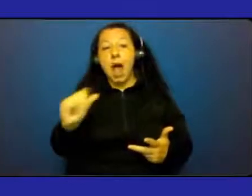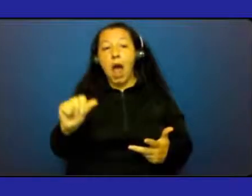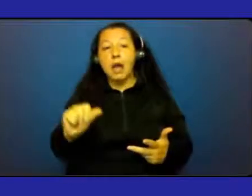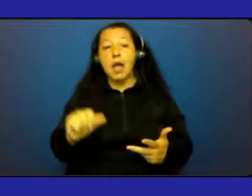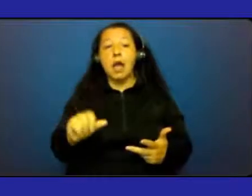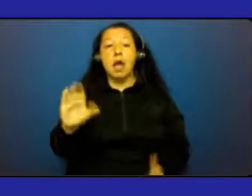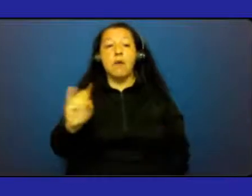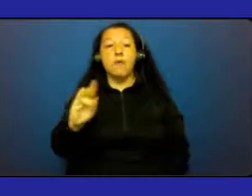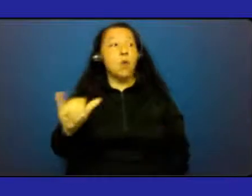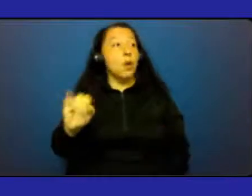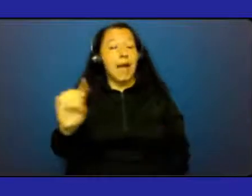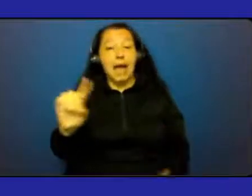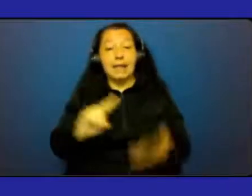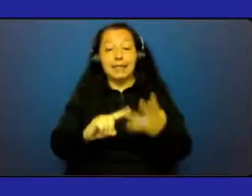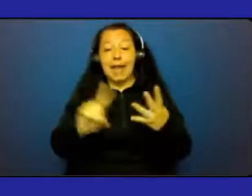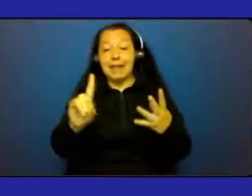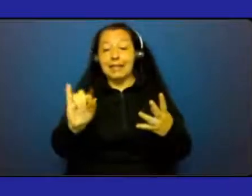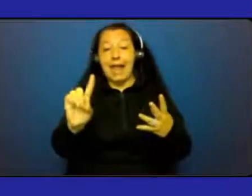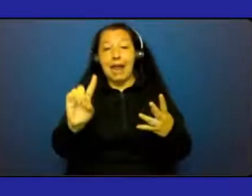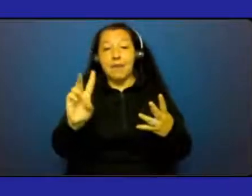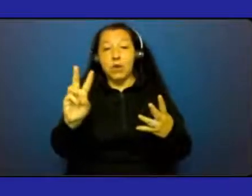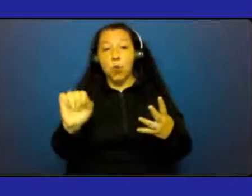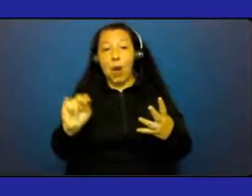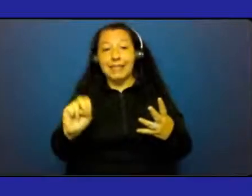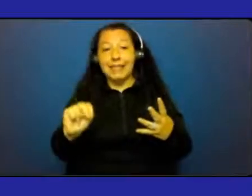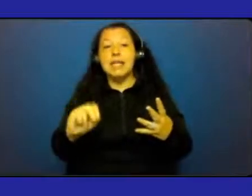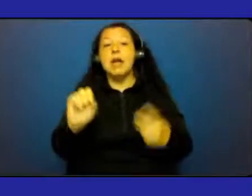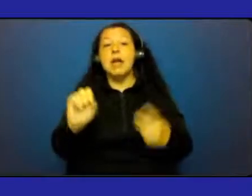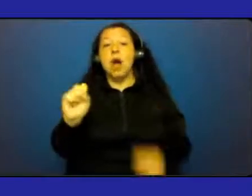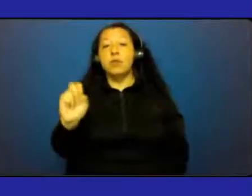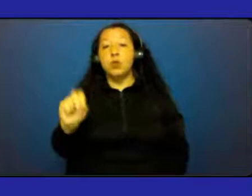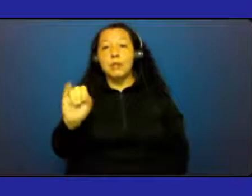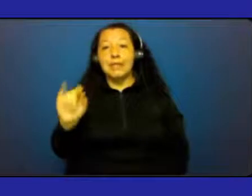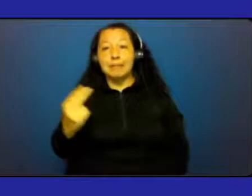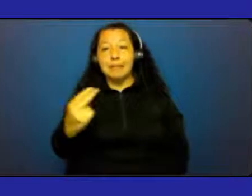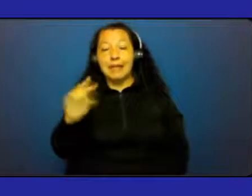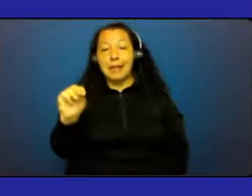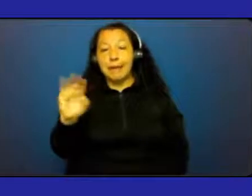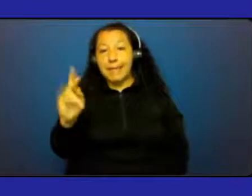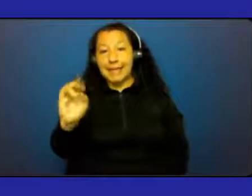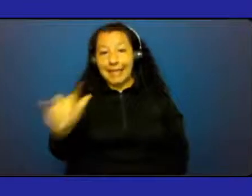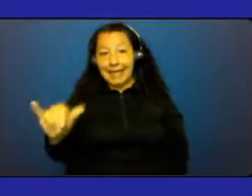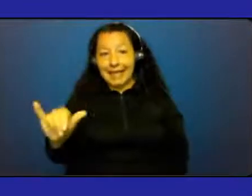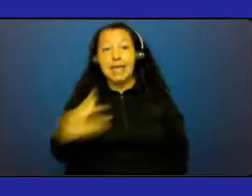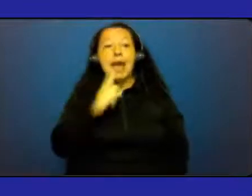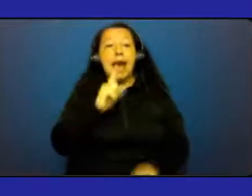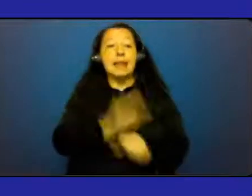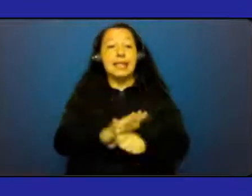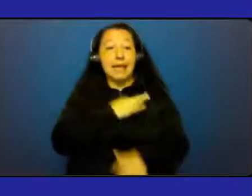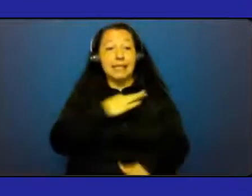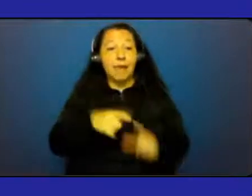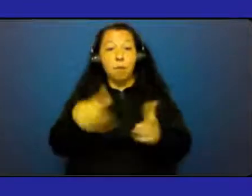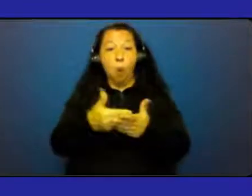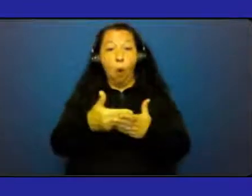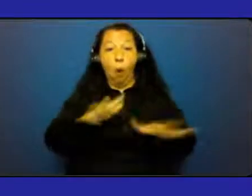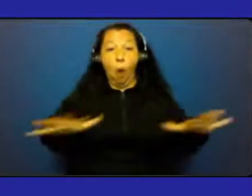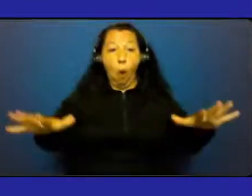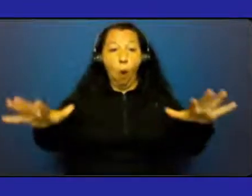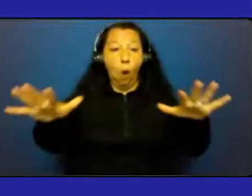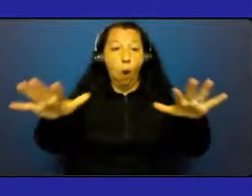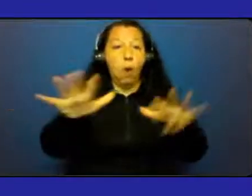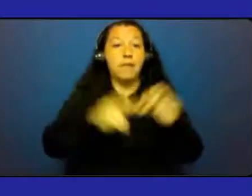Island, and David Weinstein of Susan Smith McKinney, as well as the dedicated staff from all our facilities for